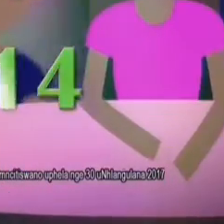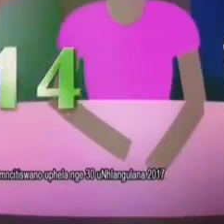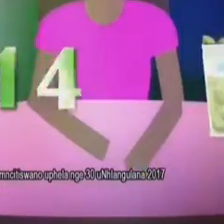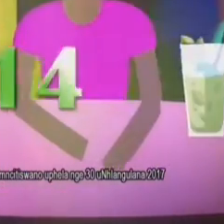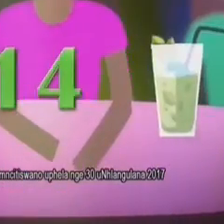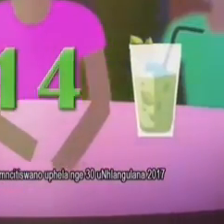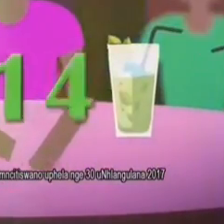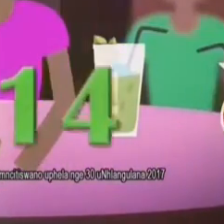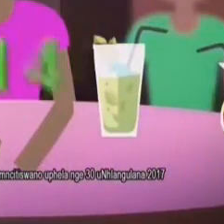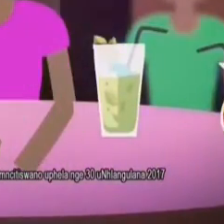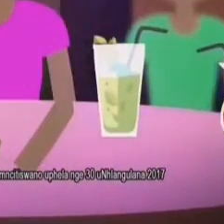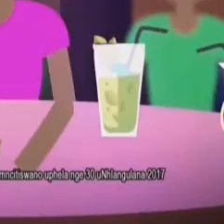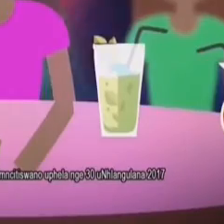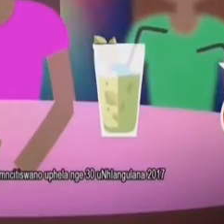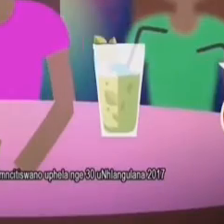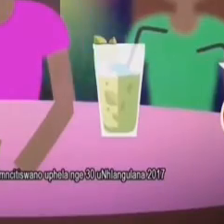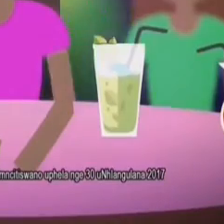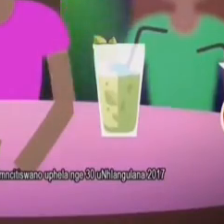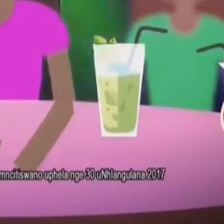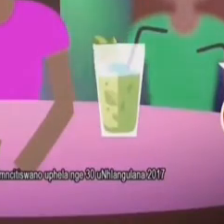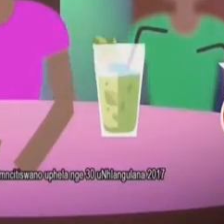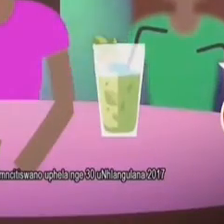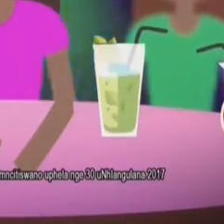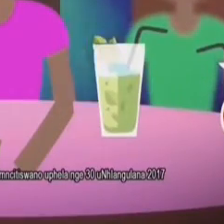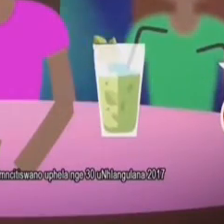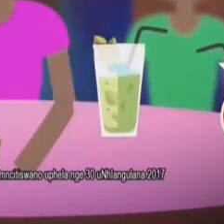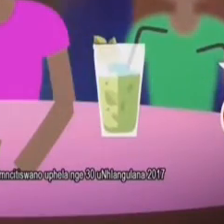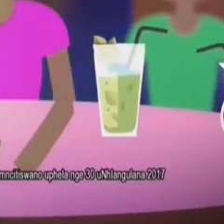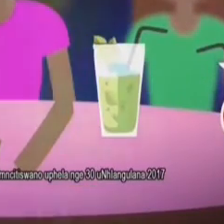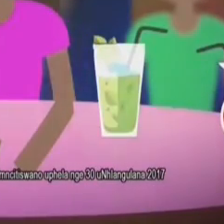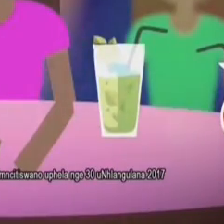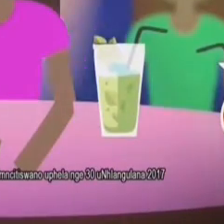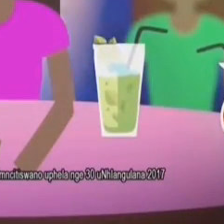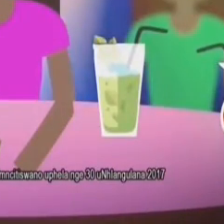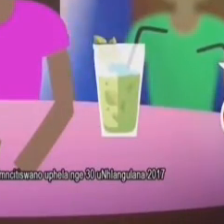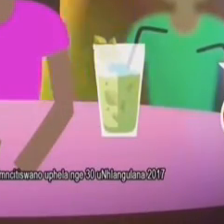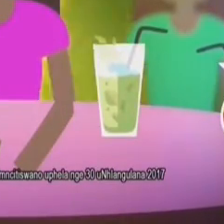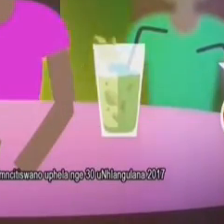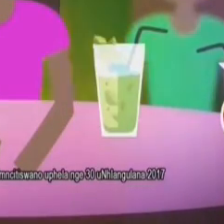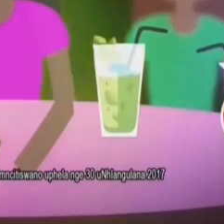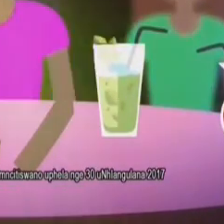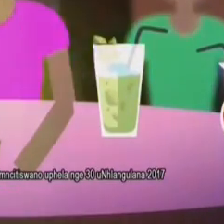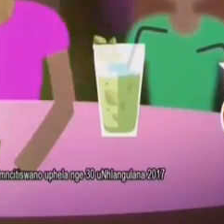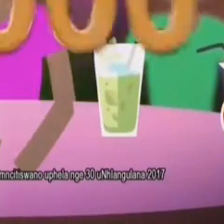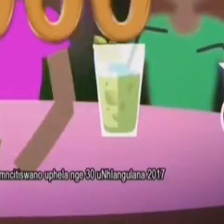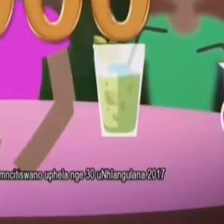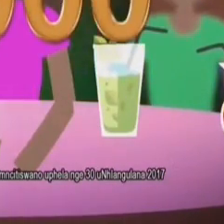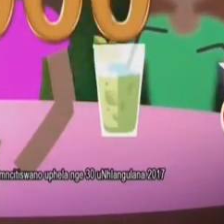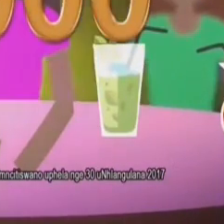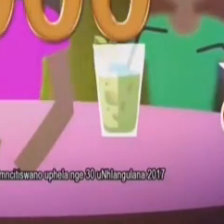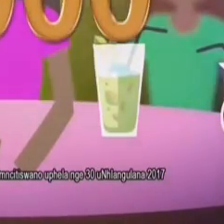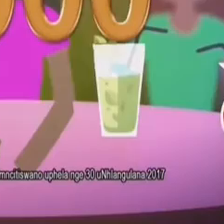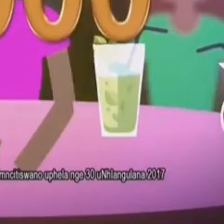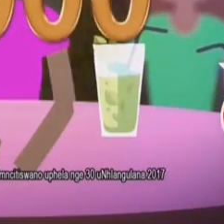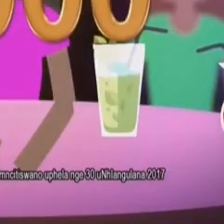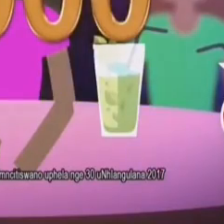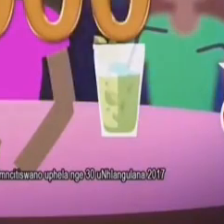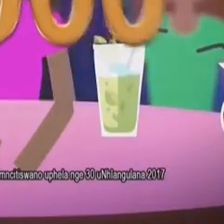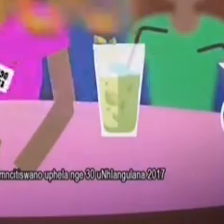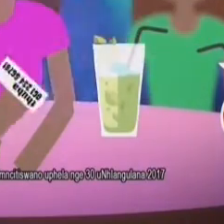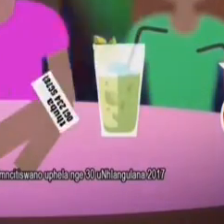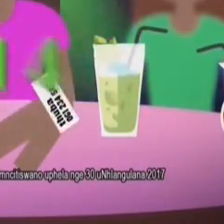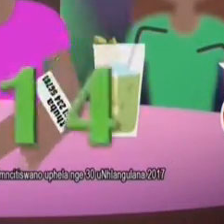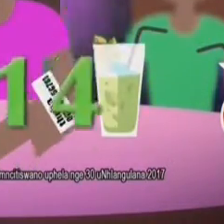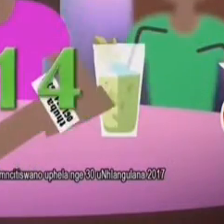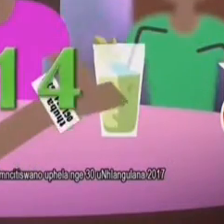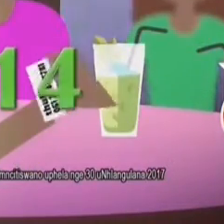Nyaga akunyakaze SMS uTip ku 31314 thola macebo kongcwe ukuthi ungayithola kanjani indoda yakho yamaphupho futhi ukhesha